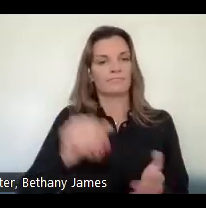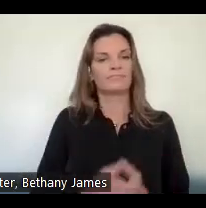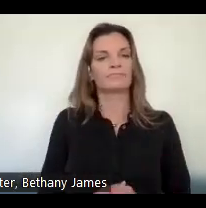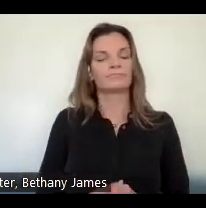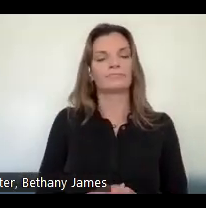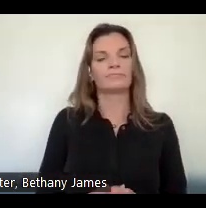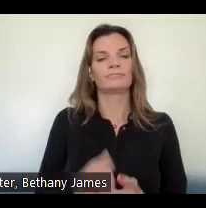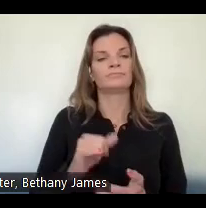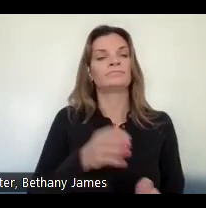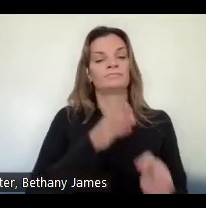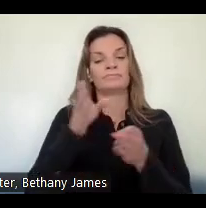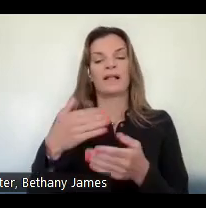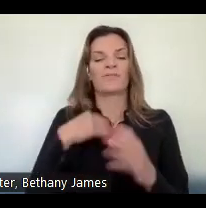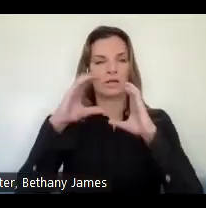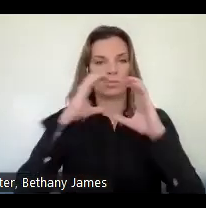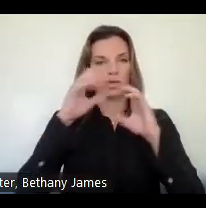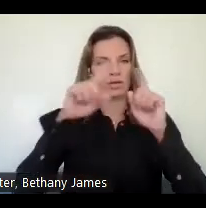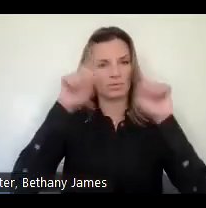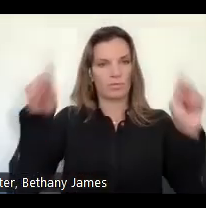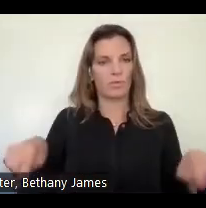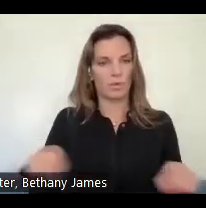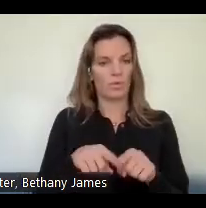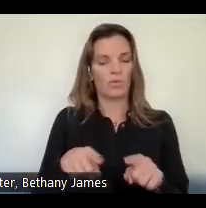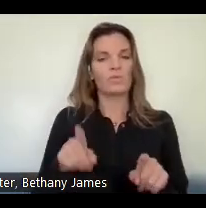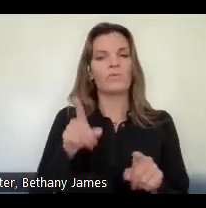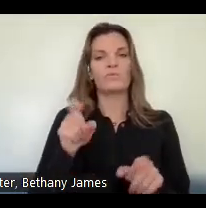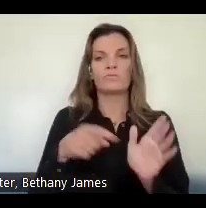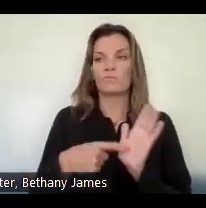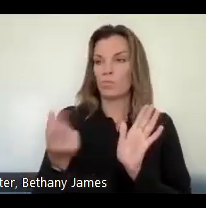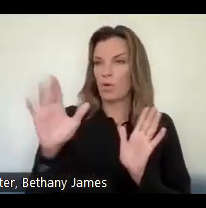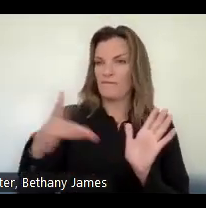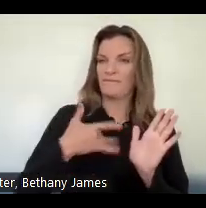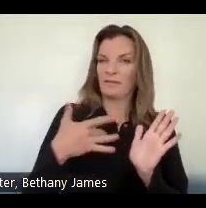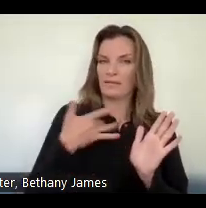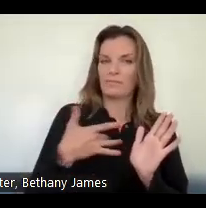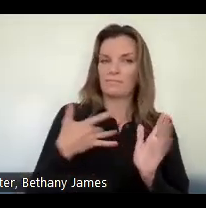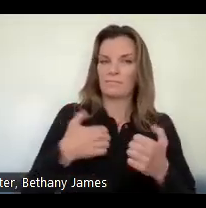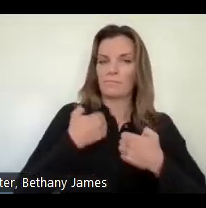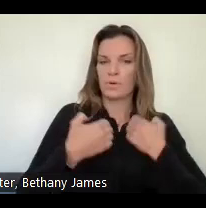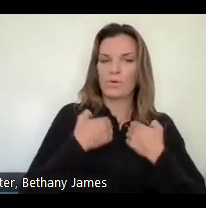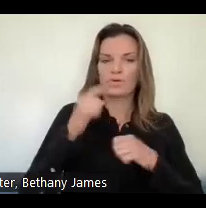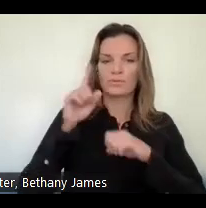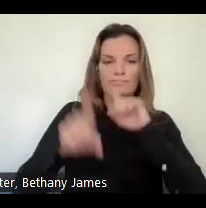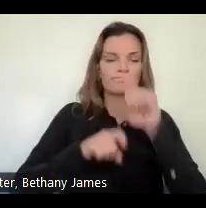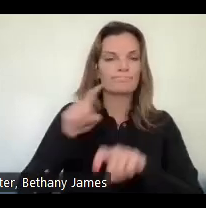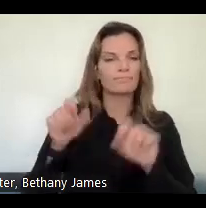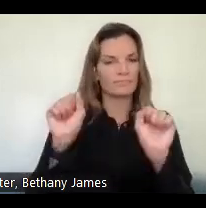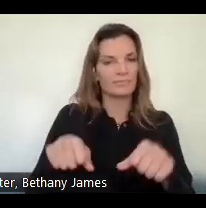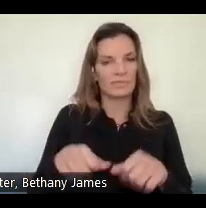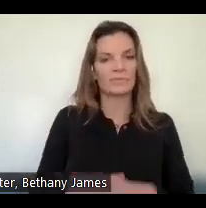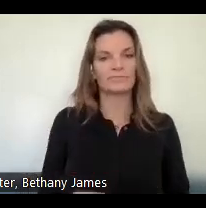use communication boards to show, especially emotions, to ask questions